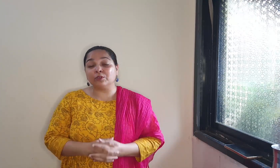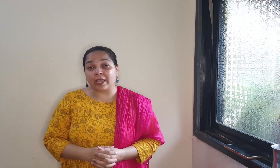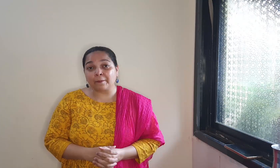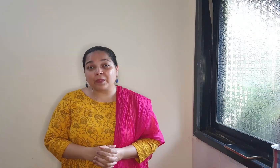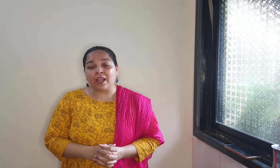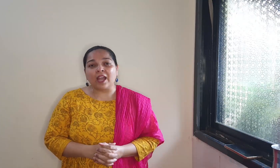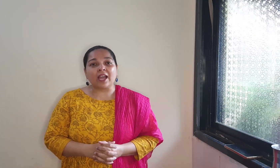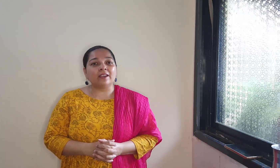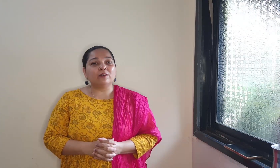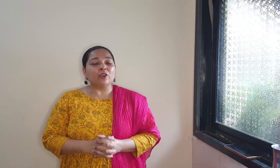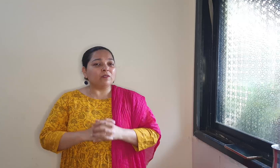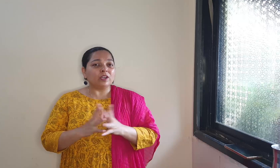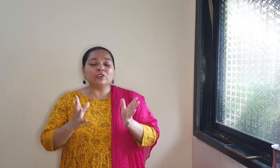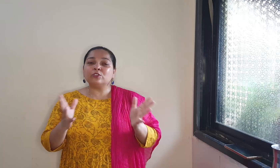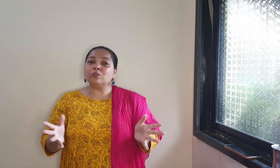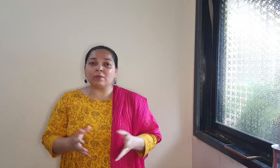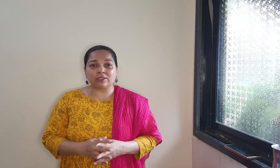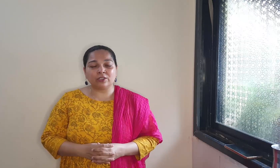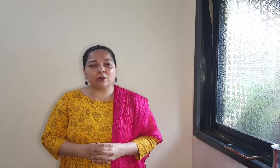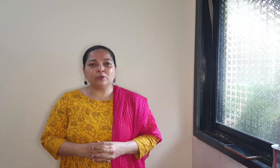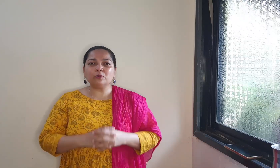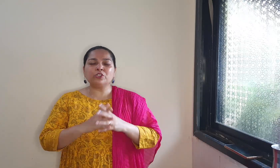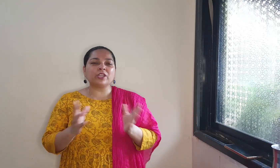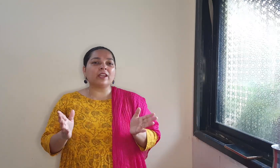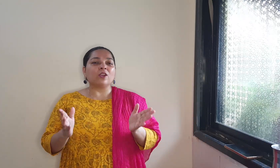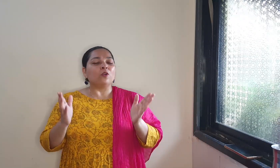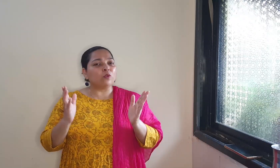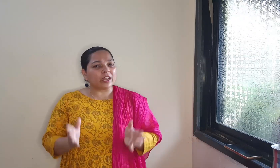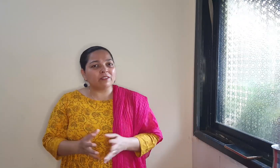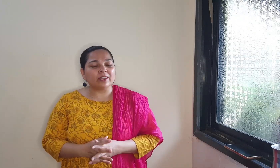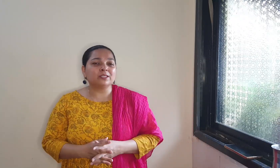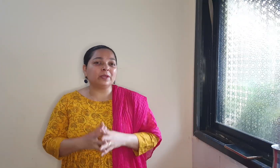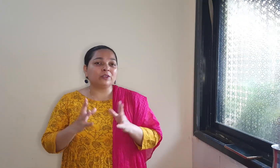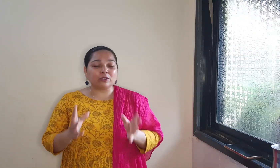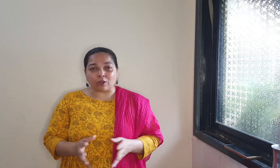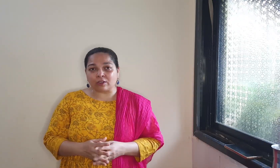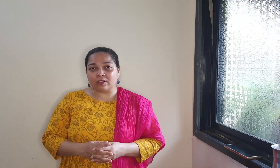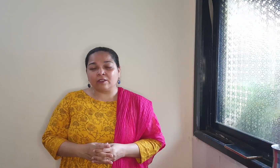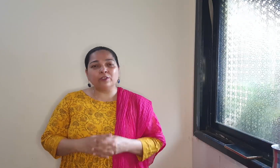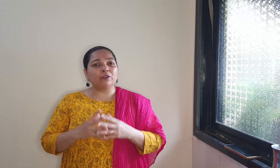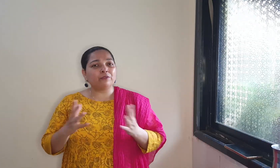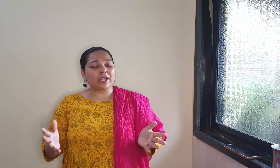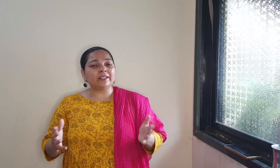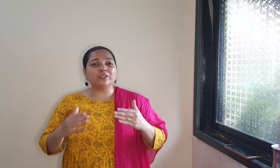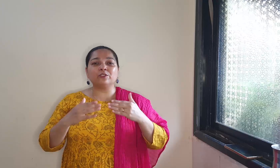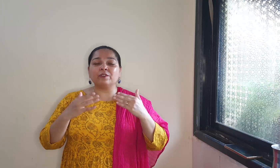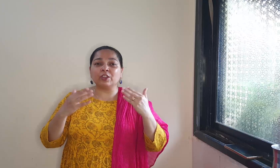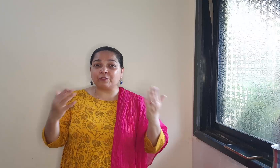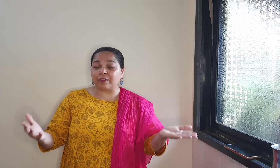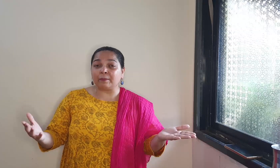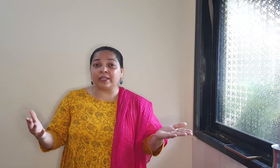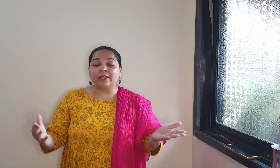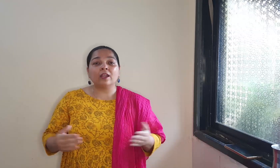time today and you have learned so much. Do share whatever is being taught with your friends,